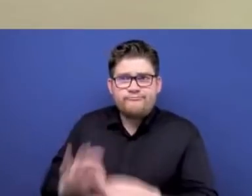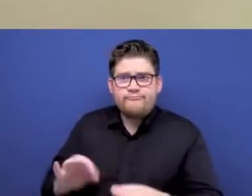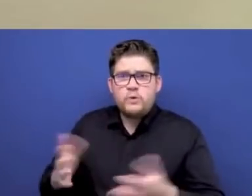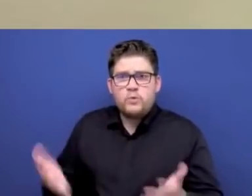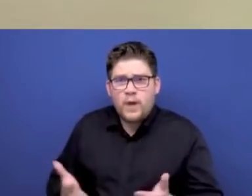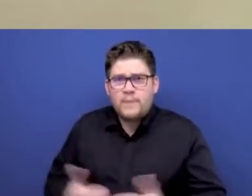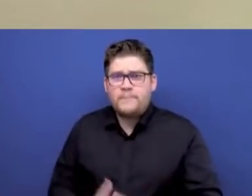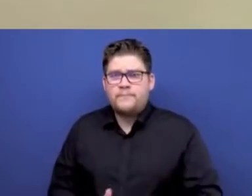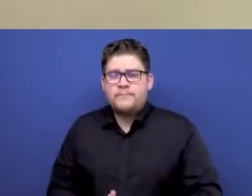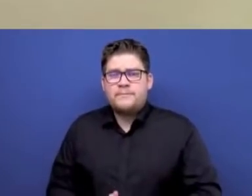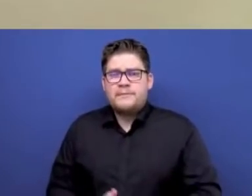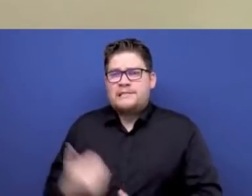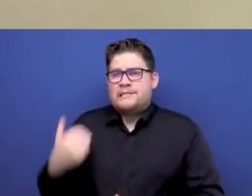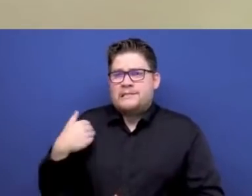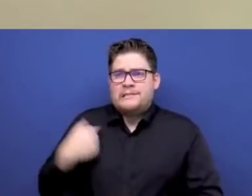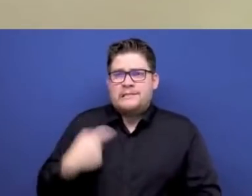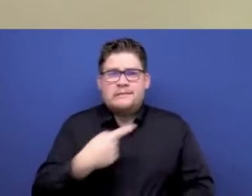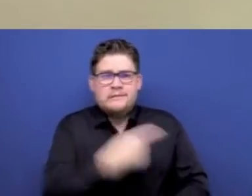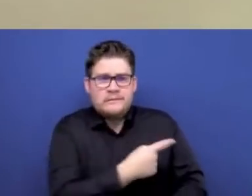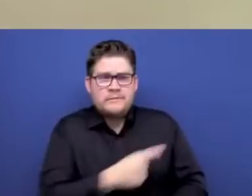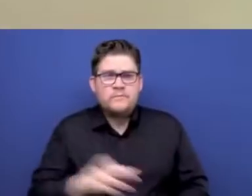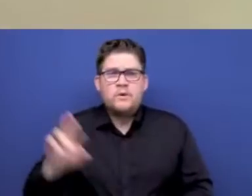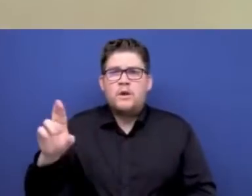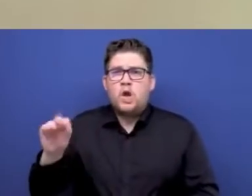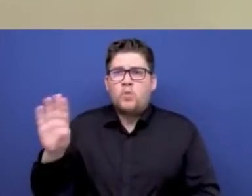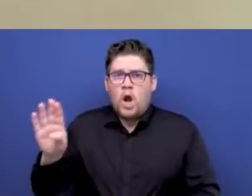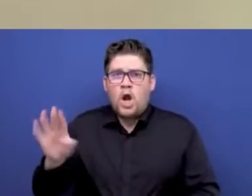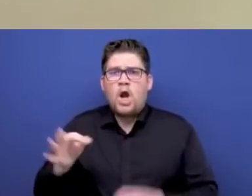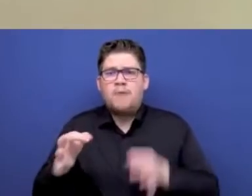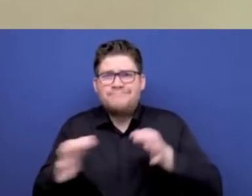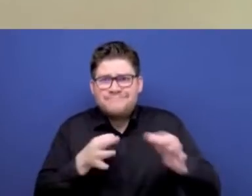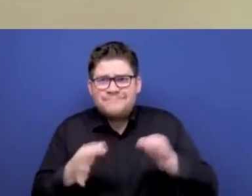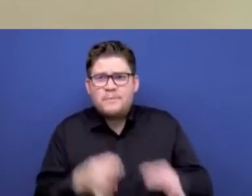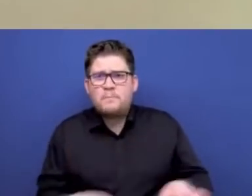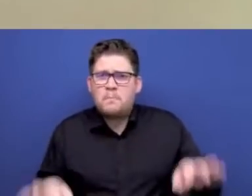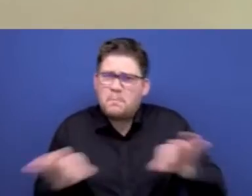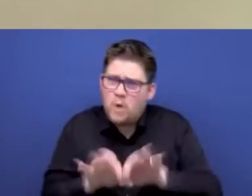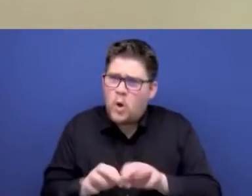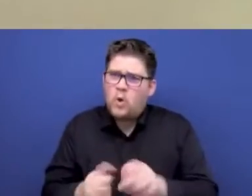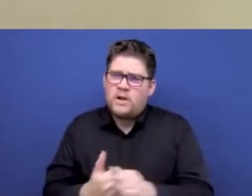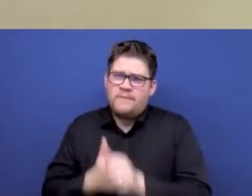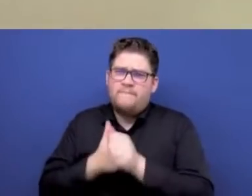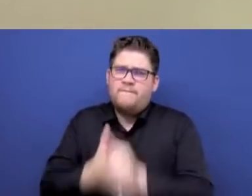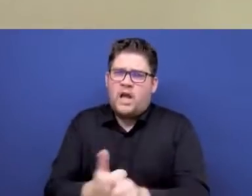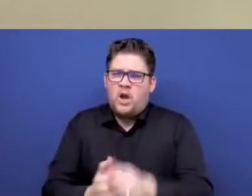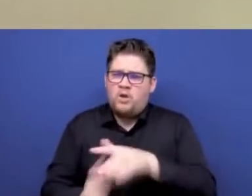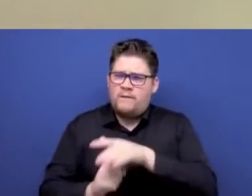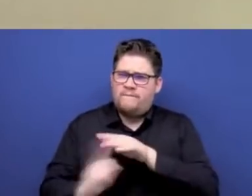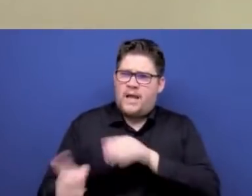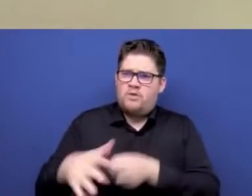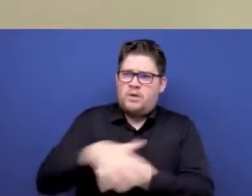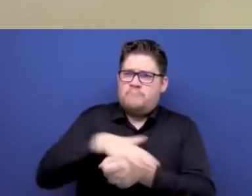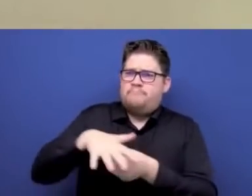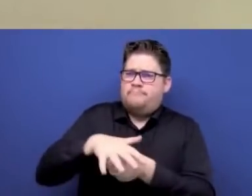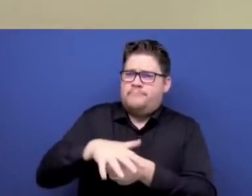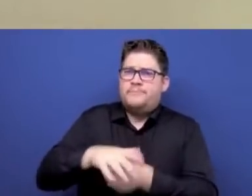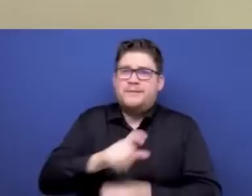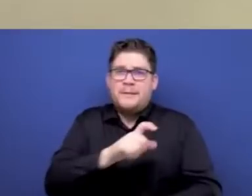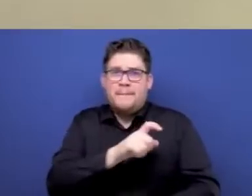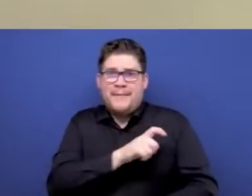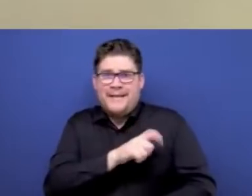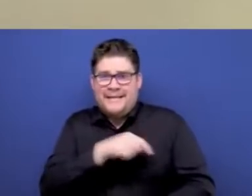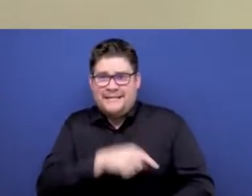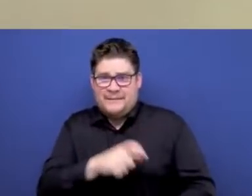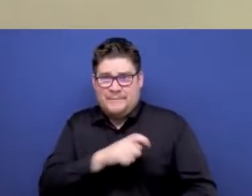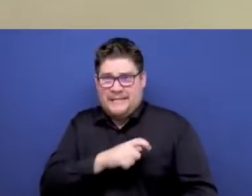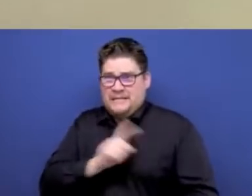Wildfire. I want to remind everyone to follow the directions of local authorities. If placed on evacuation order, leave immediately. If placed on